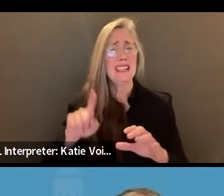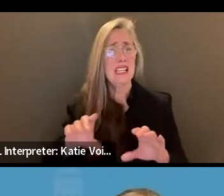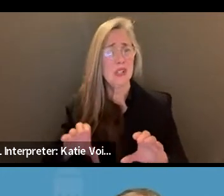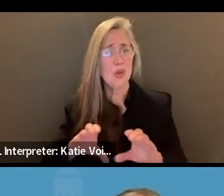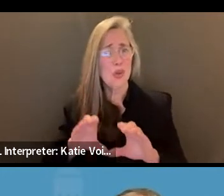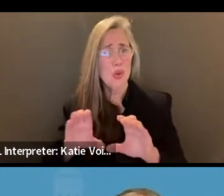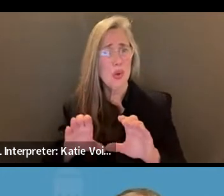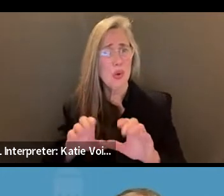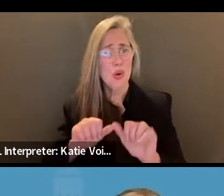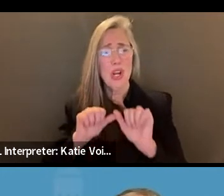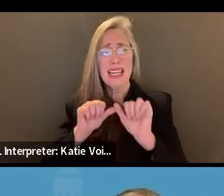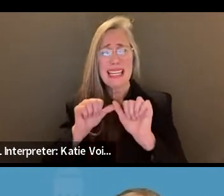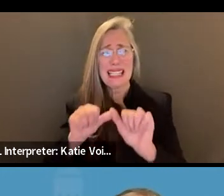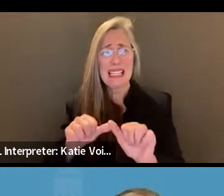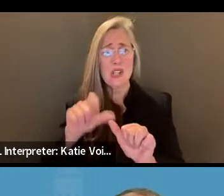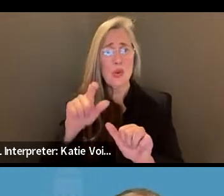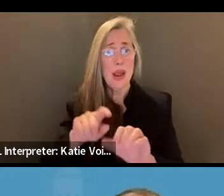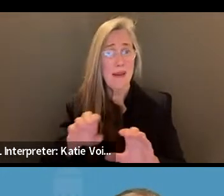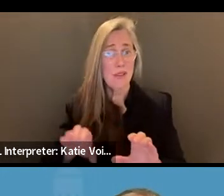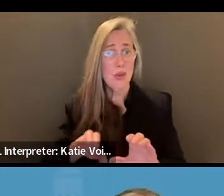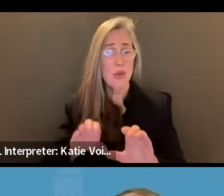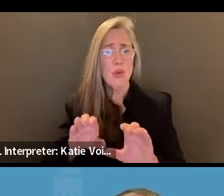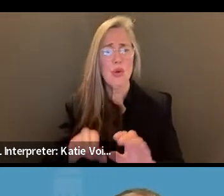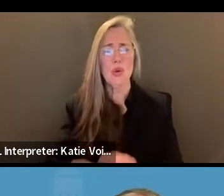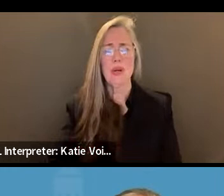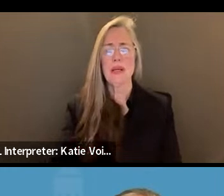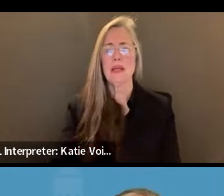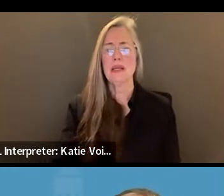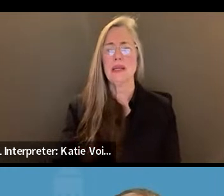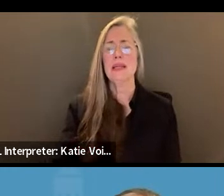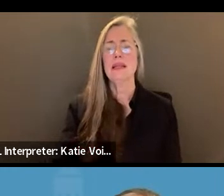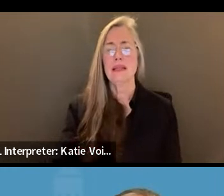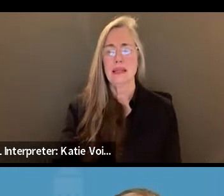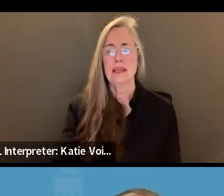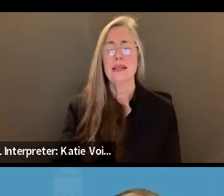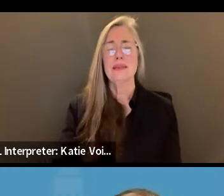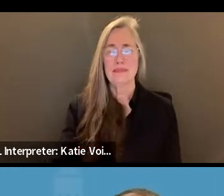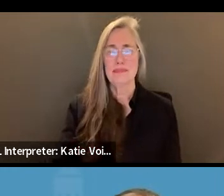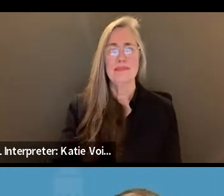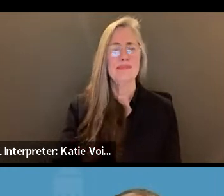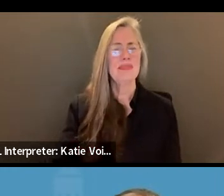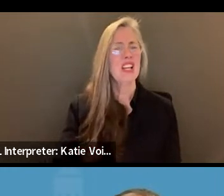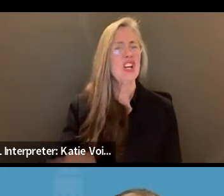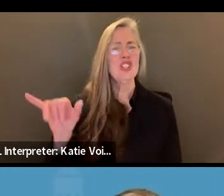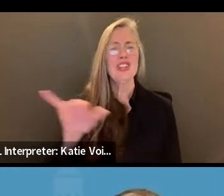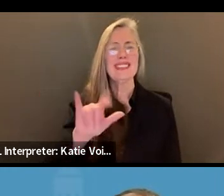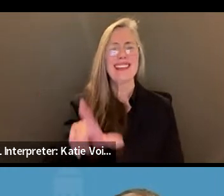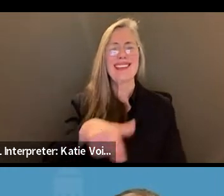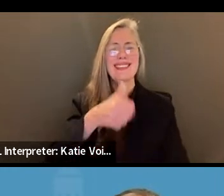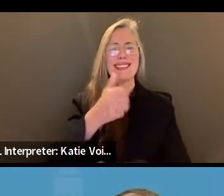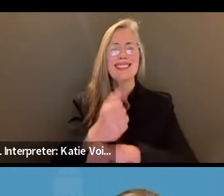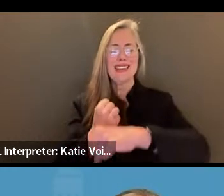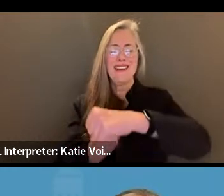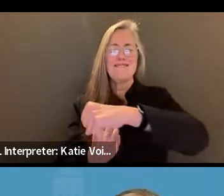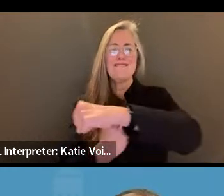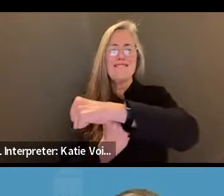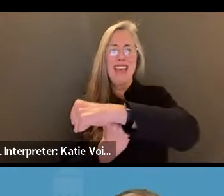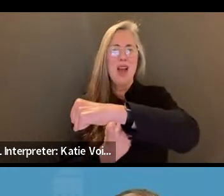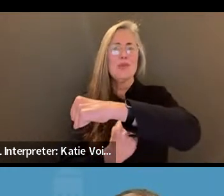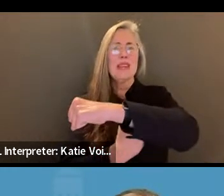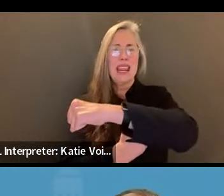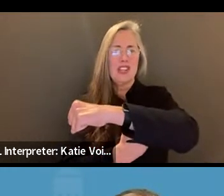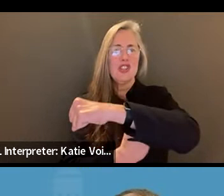we'll have to do. I think this is a time that we're laying the foundation for how it